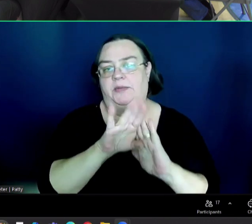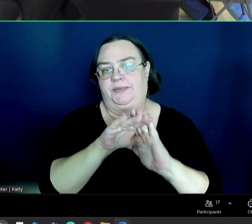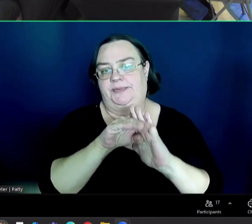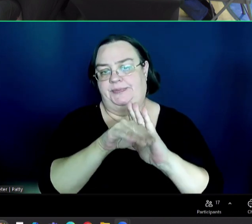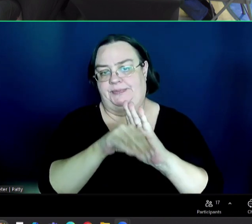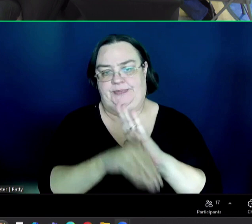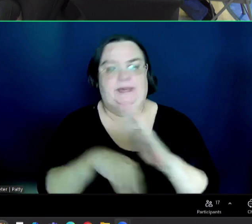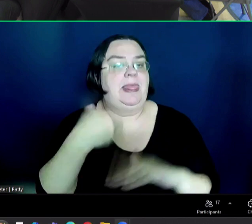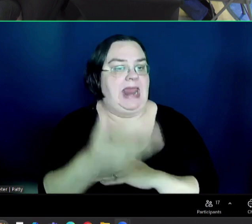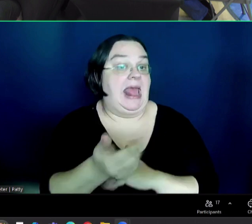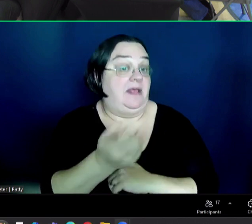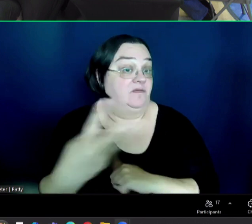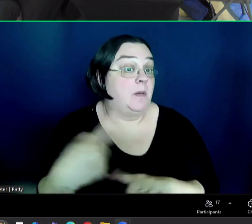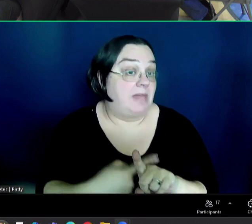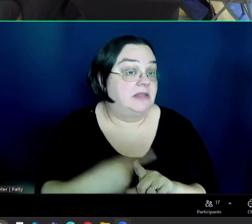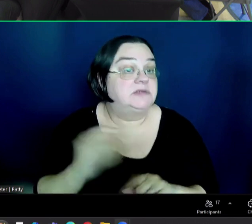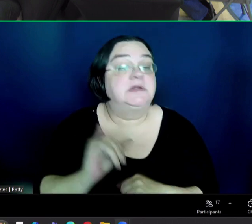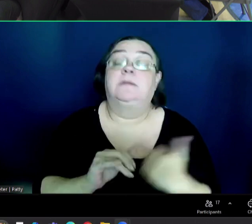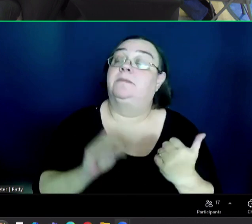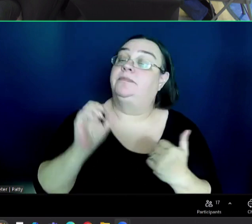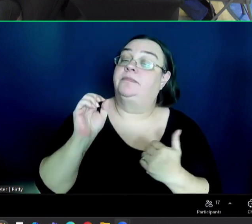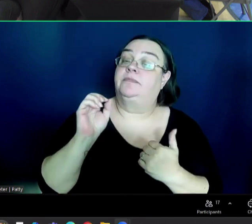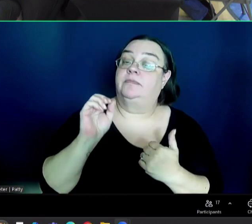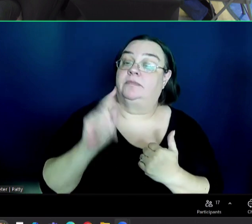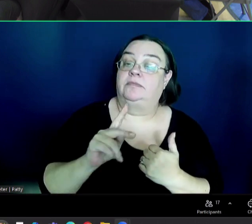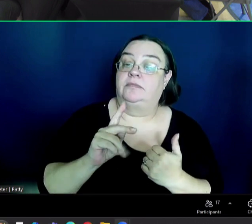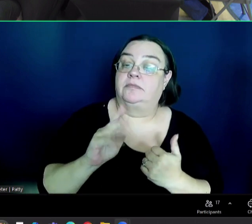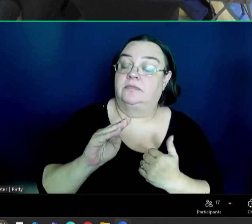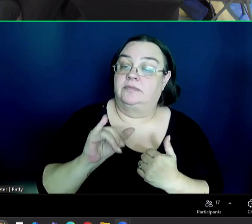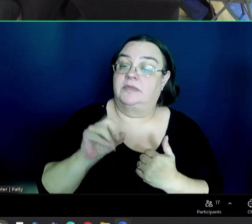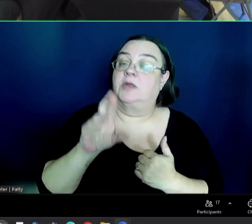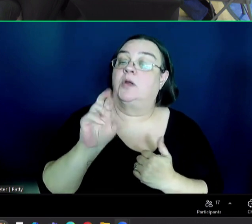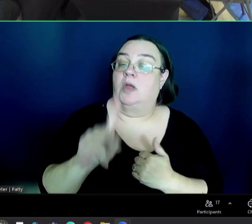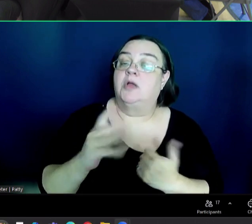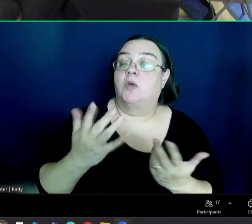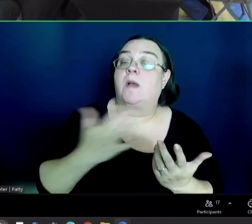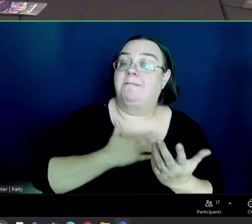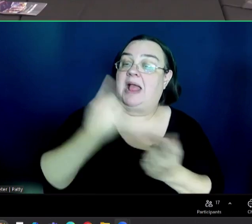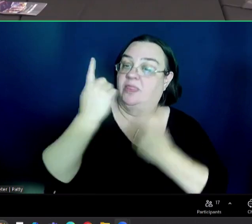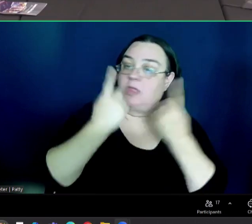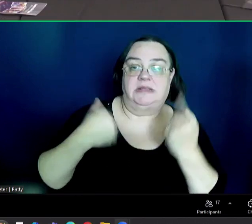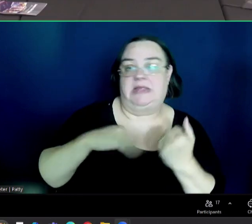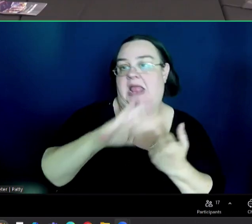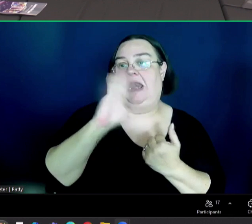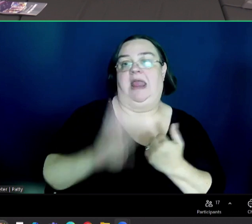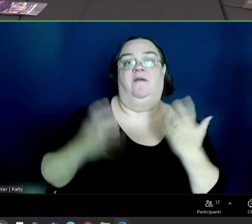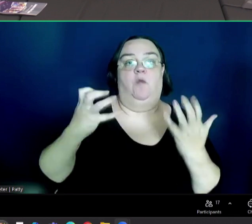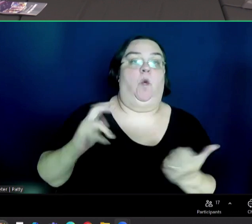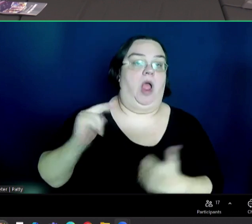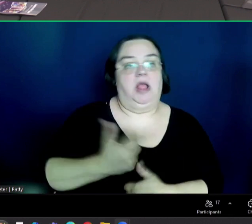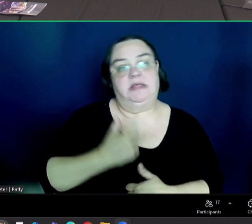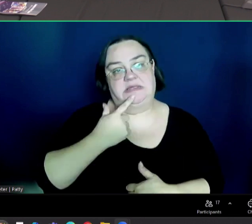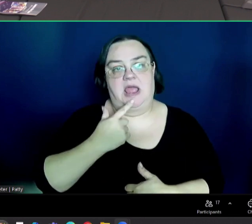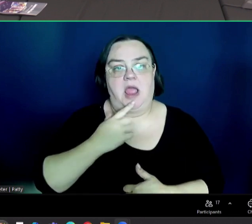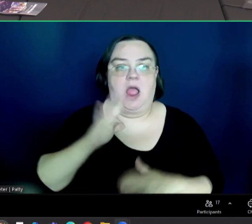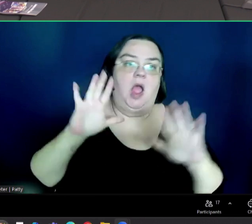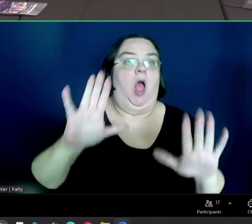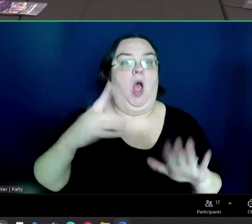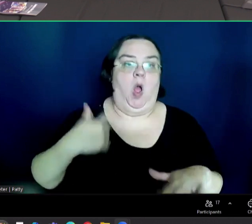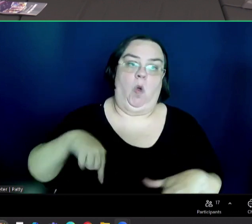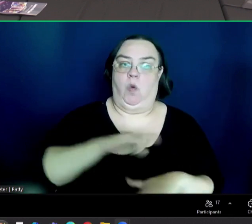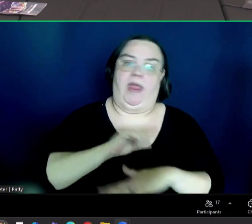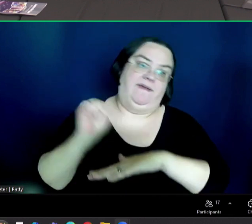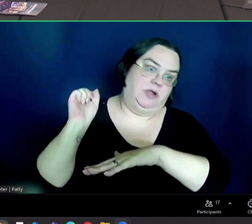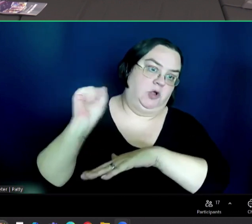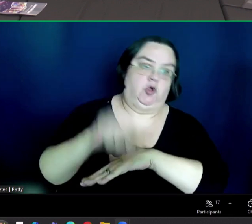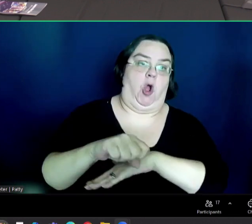months. Yeah, okay. My thoughts were, I don't ever want us to say, oh, we have conquered an issue.